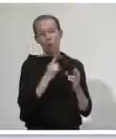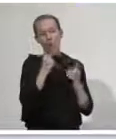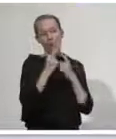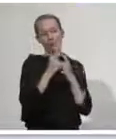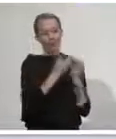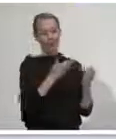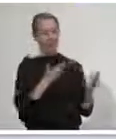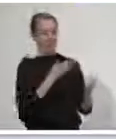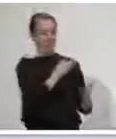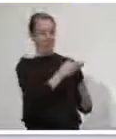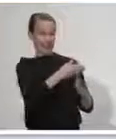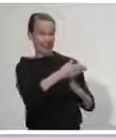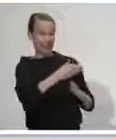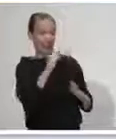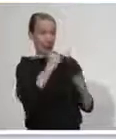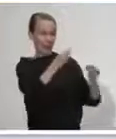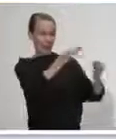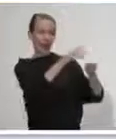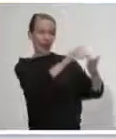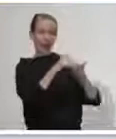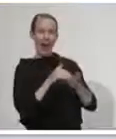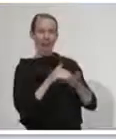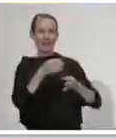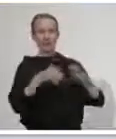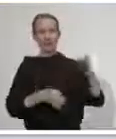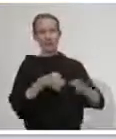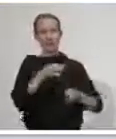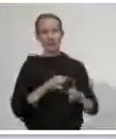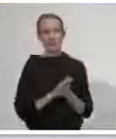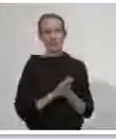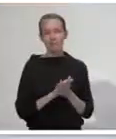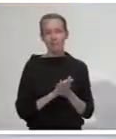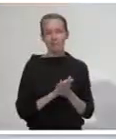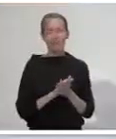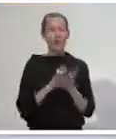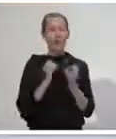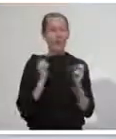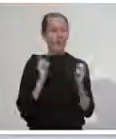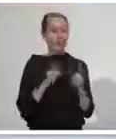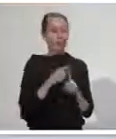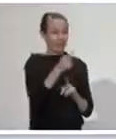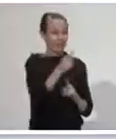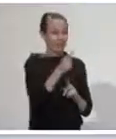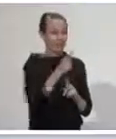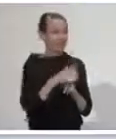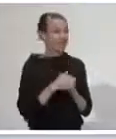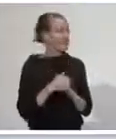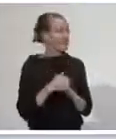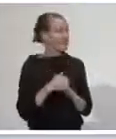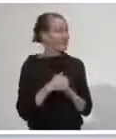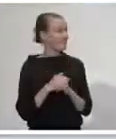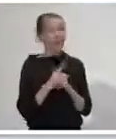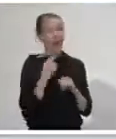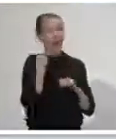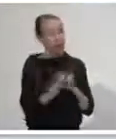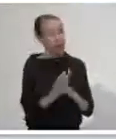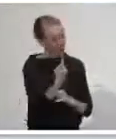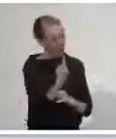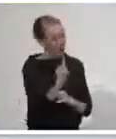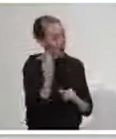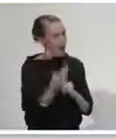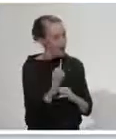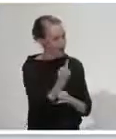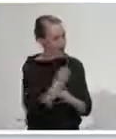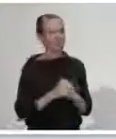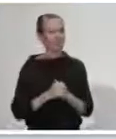Essentially, epidemiologists obviously suggest it's a minimum, and many have argued for more. Okay, can I just ask a So, very, very last quick one. stuff